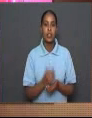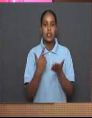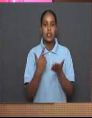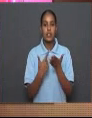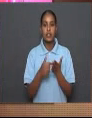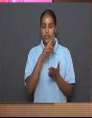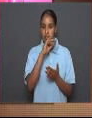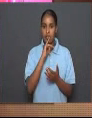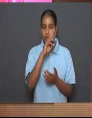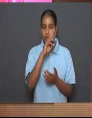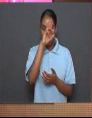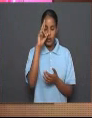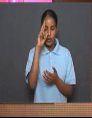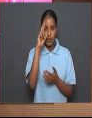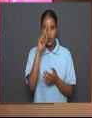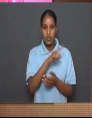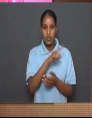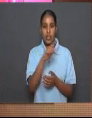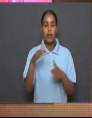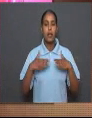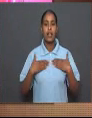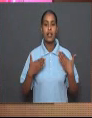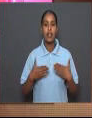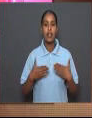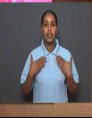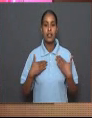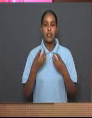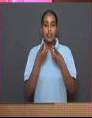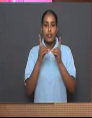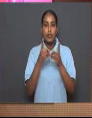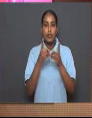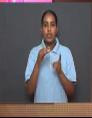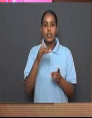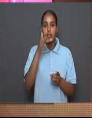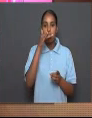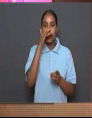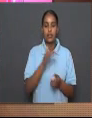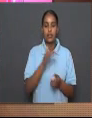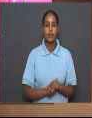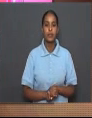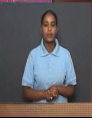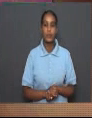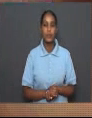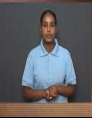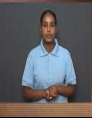This is because of their pleasant, fruity smells.